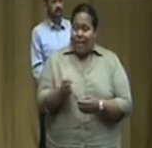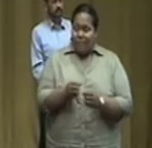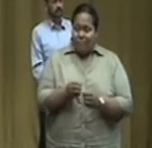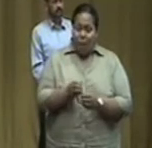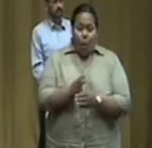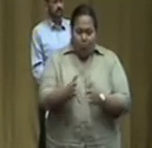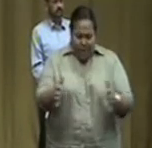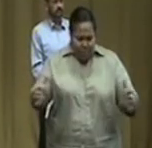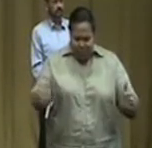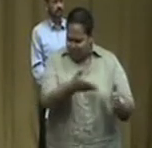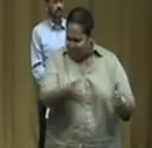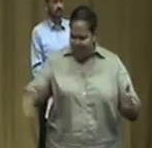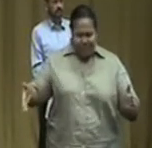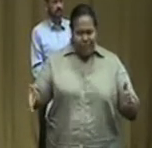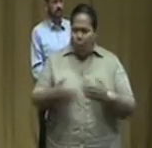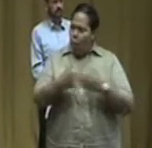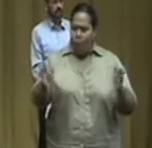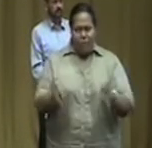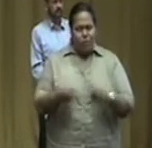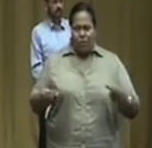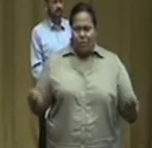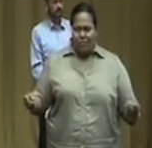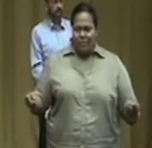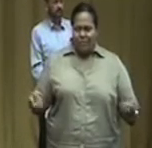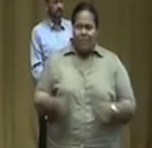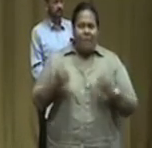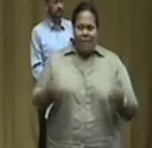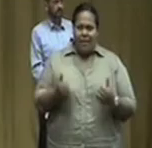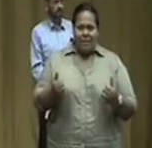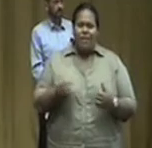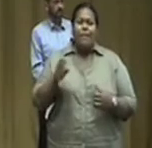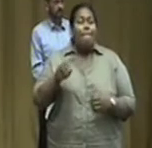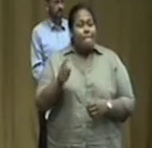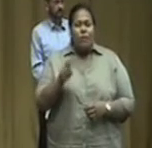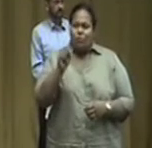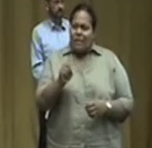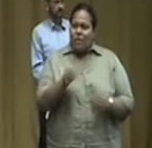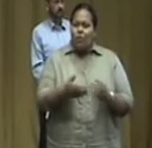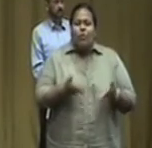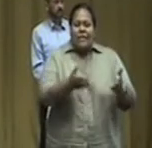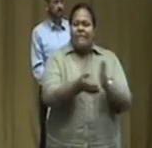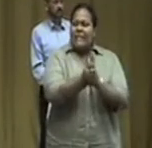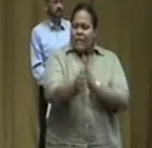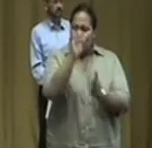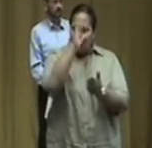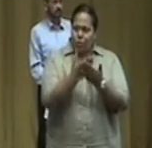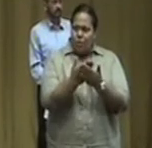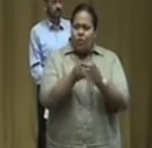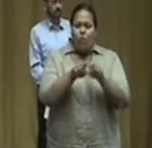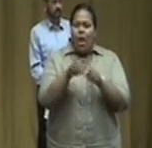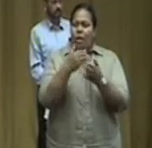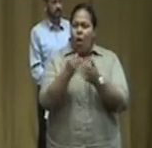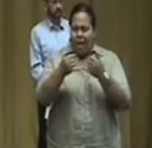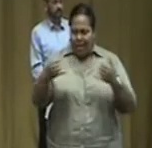resources, I think it's better to equip our learners to learn on the internet in preparation for their